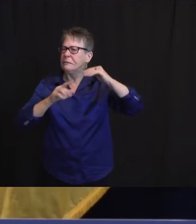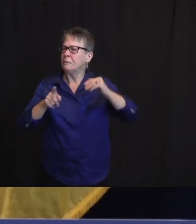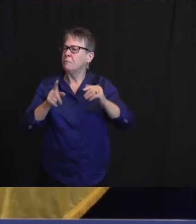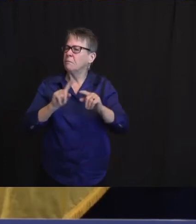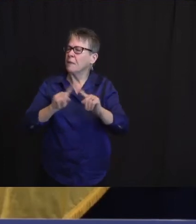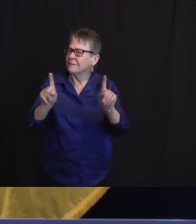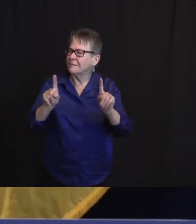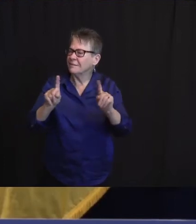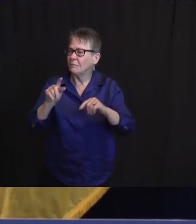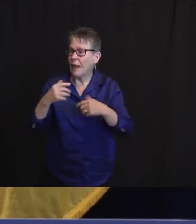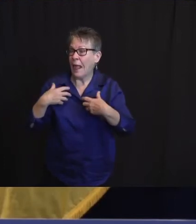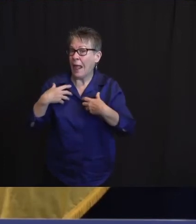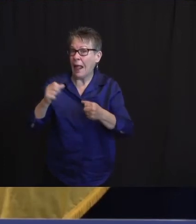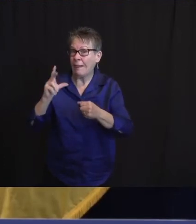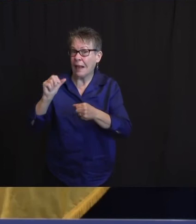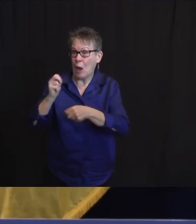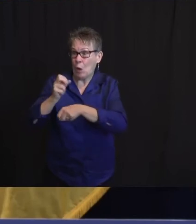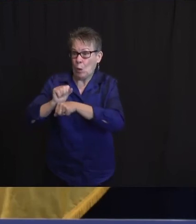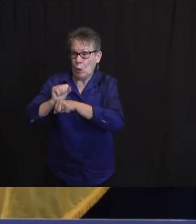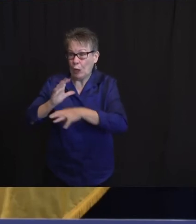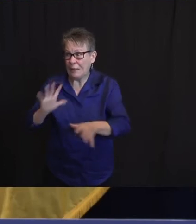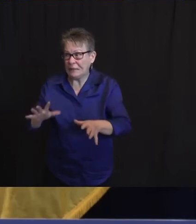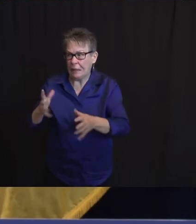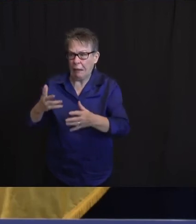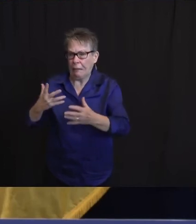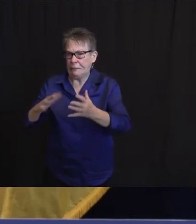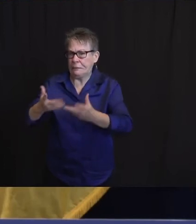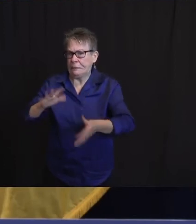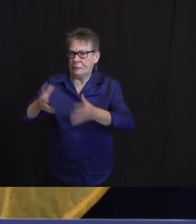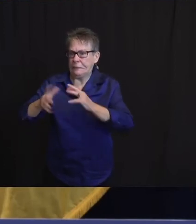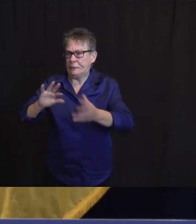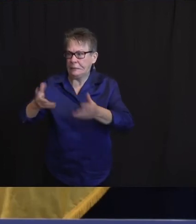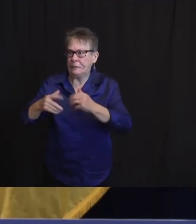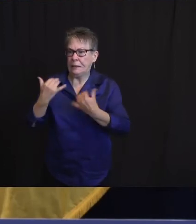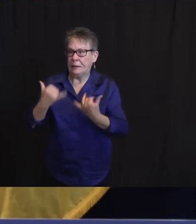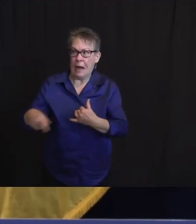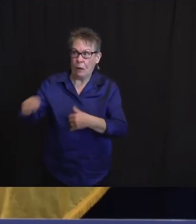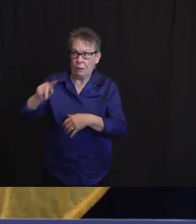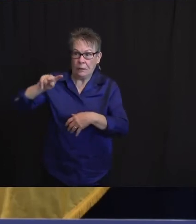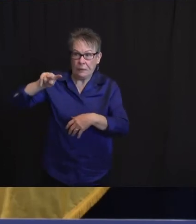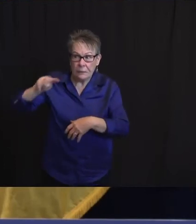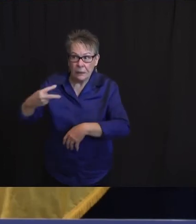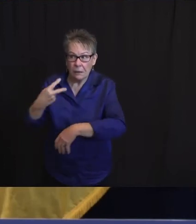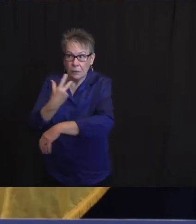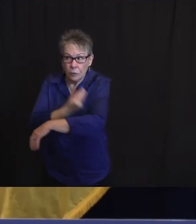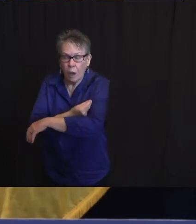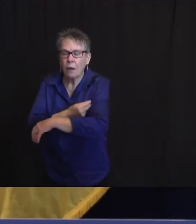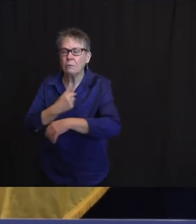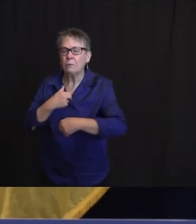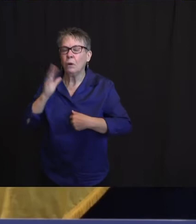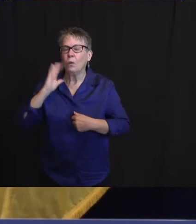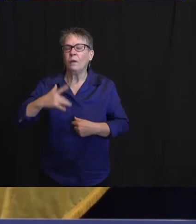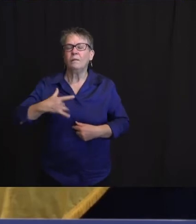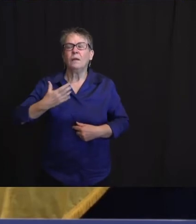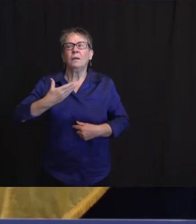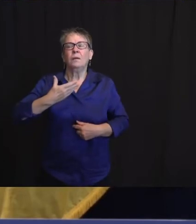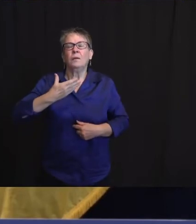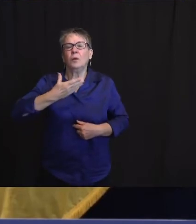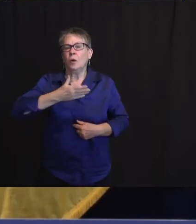shot, will allow us to create that capacity, if you will, that we have heretofore not been able to have. Judy, any more color